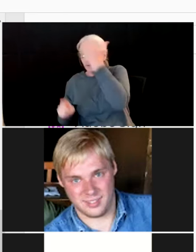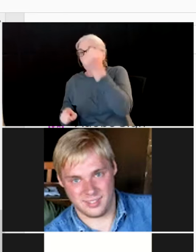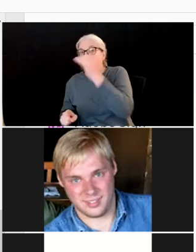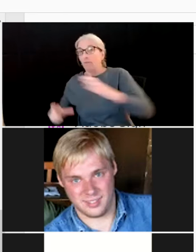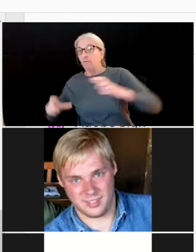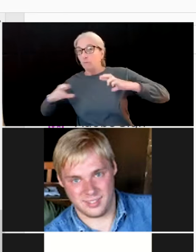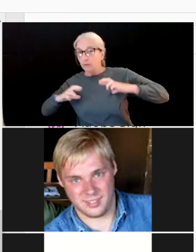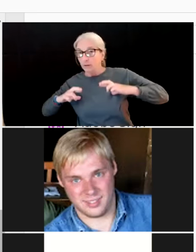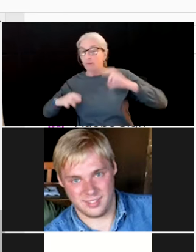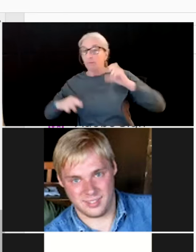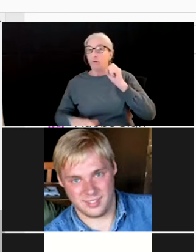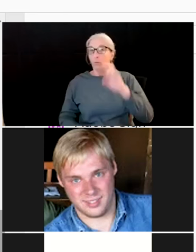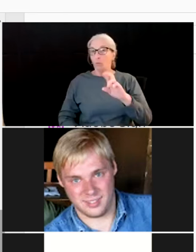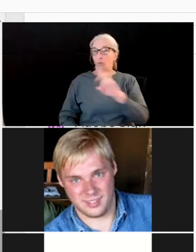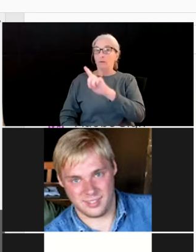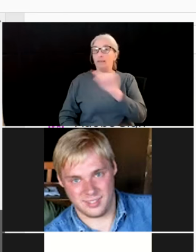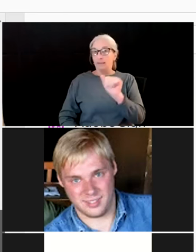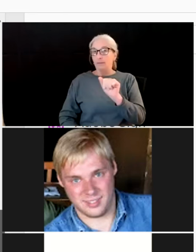right.